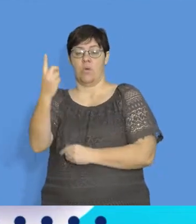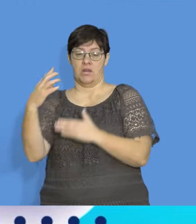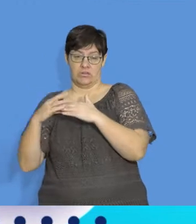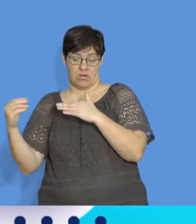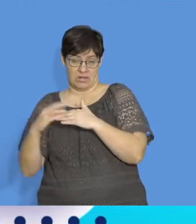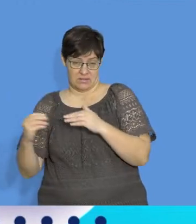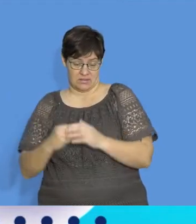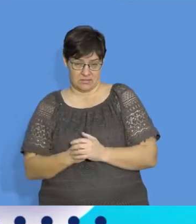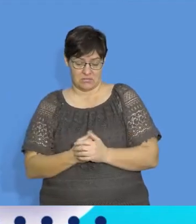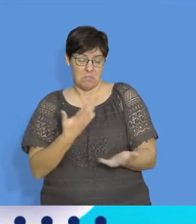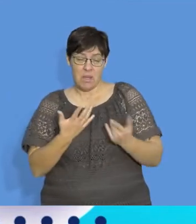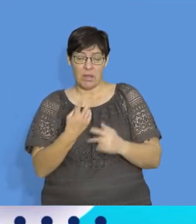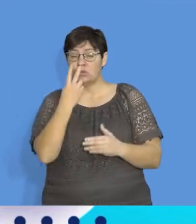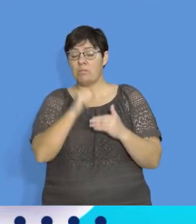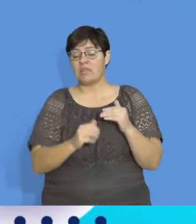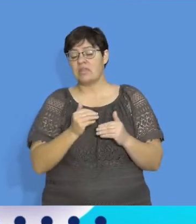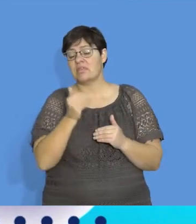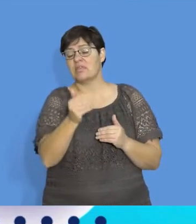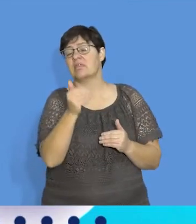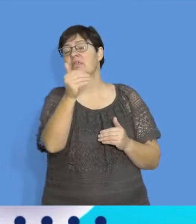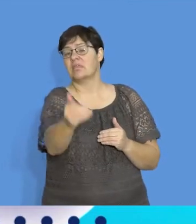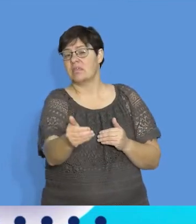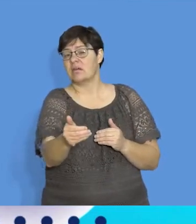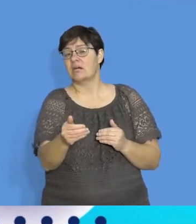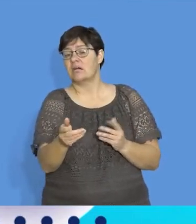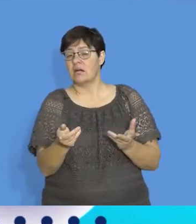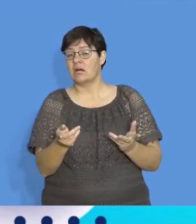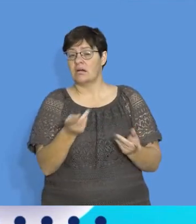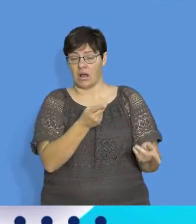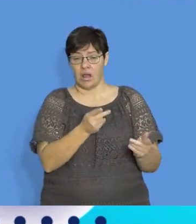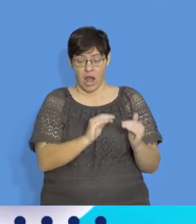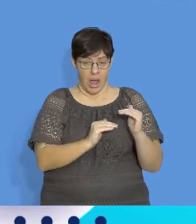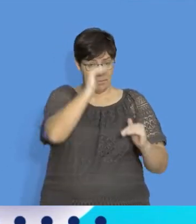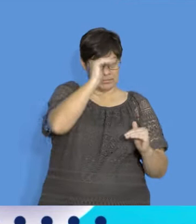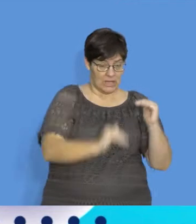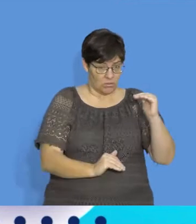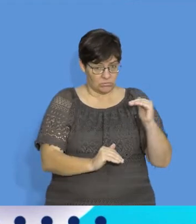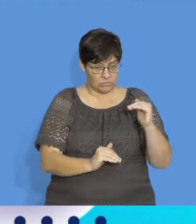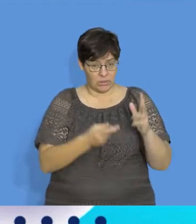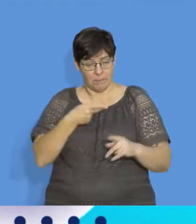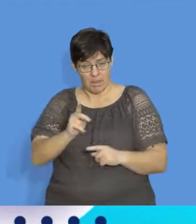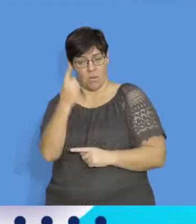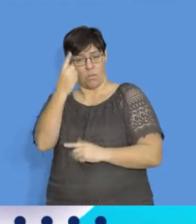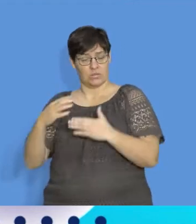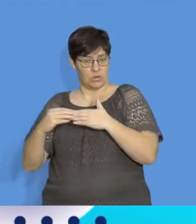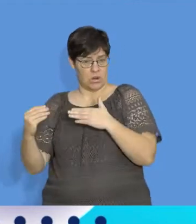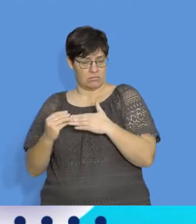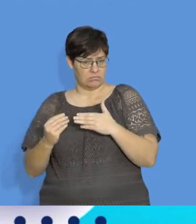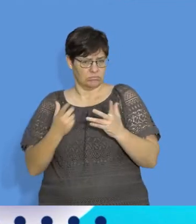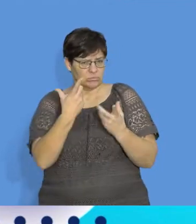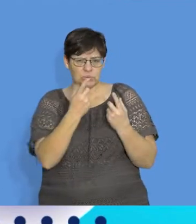the next 2 months how much will rand be trading against the dollar? What do we use to do that?